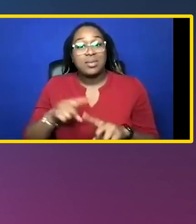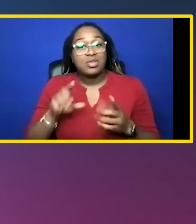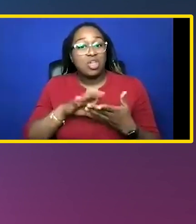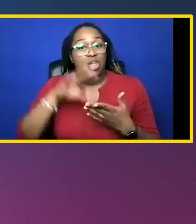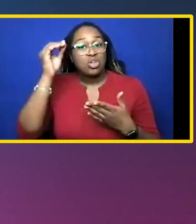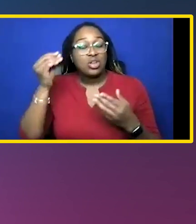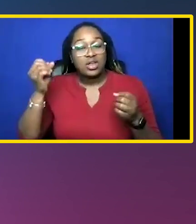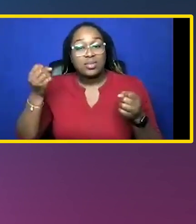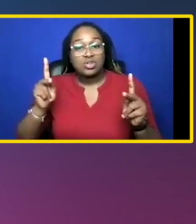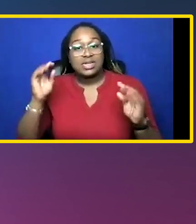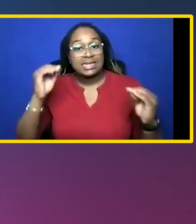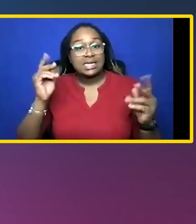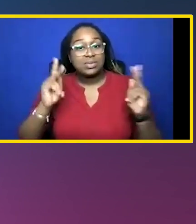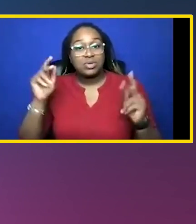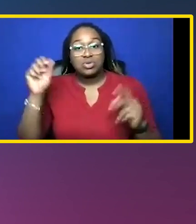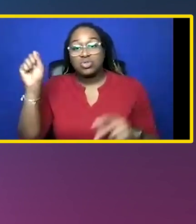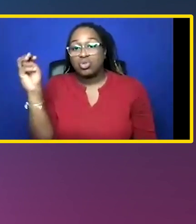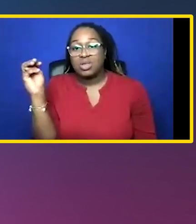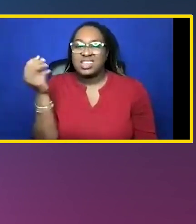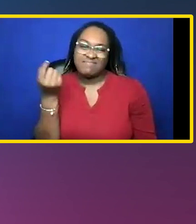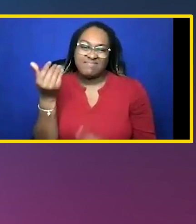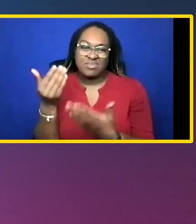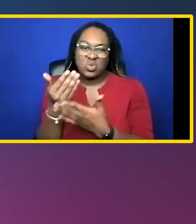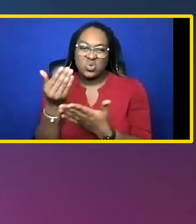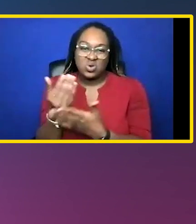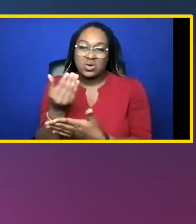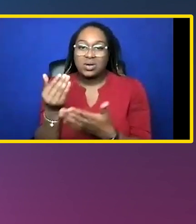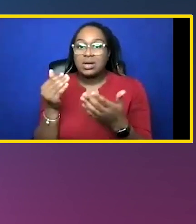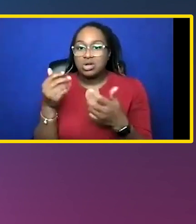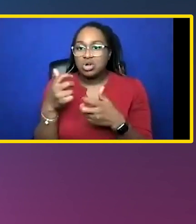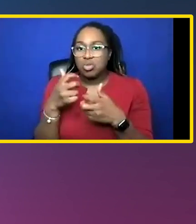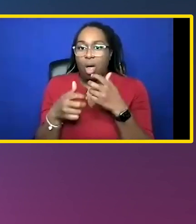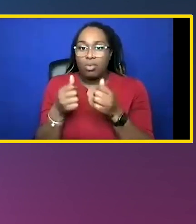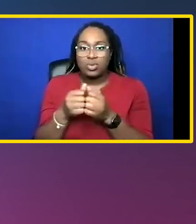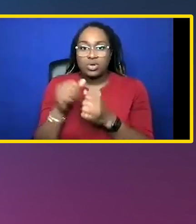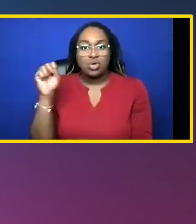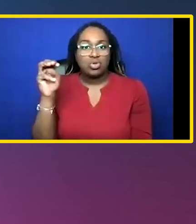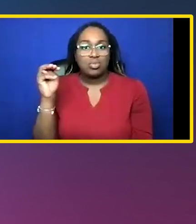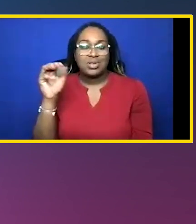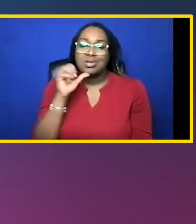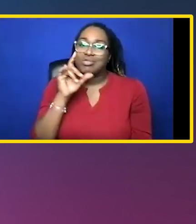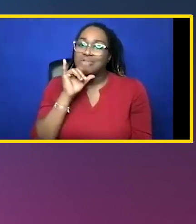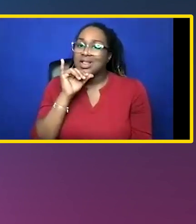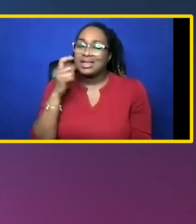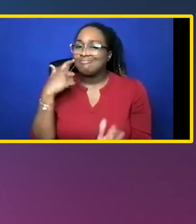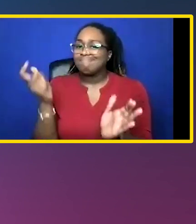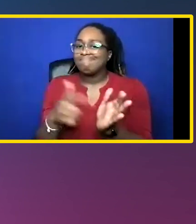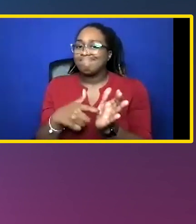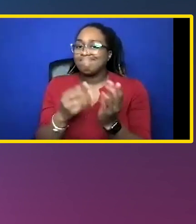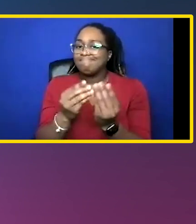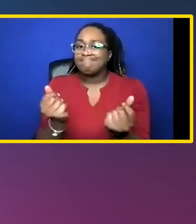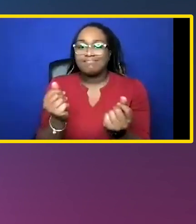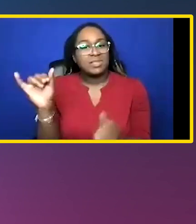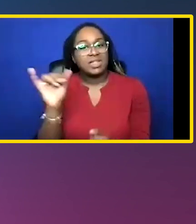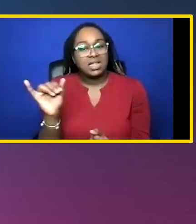teach people, because the social media is new. And there are problems with social media that aren't necessarily addressed, such